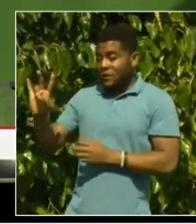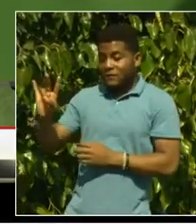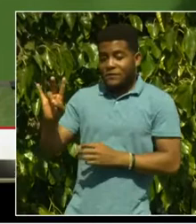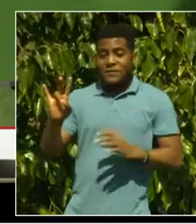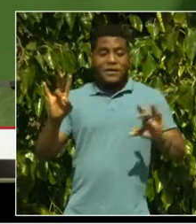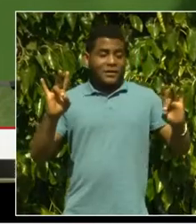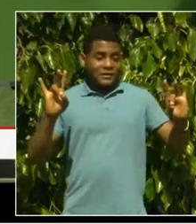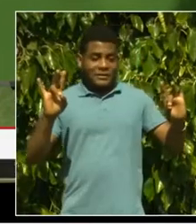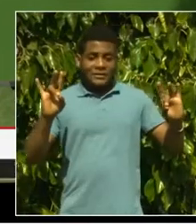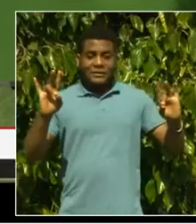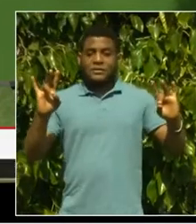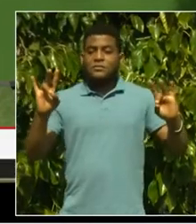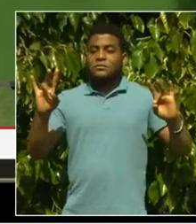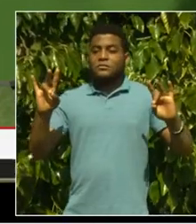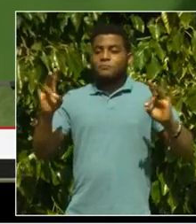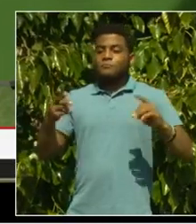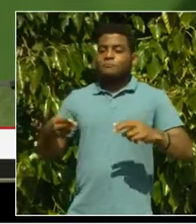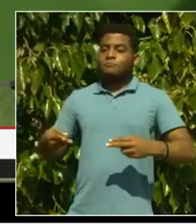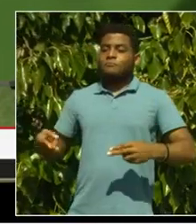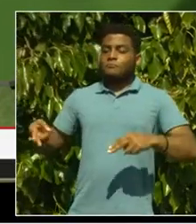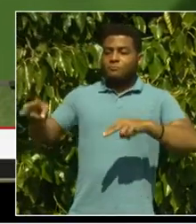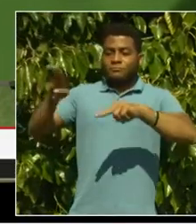dollars go farther for them and their children.